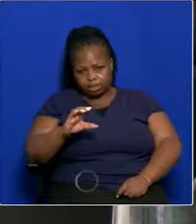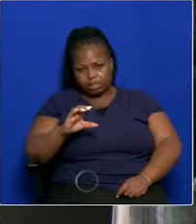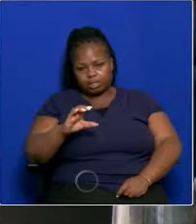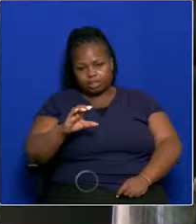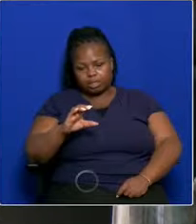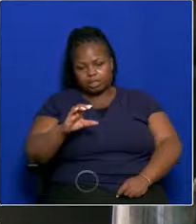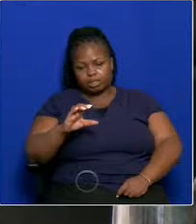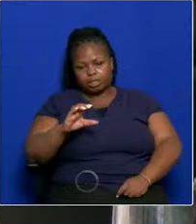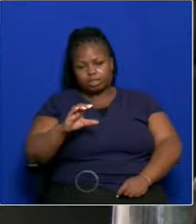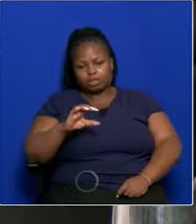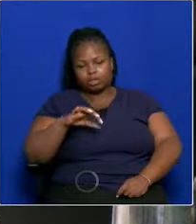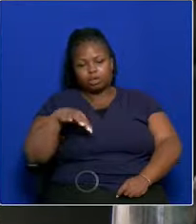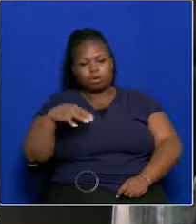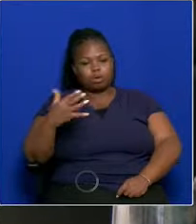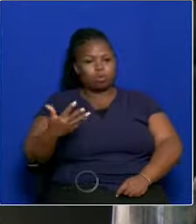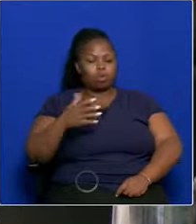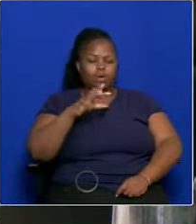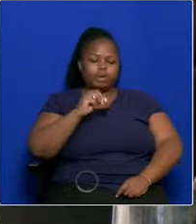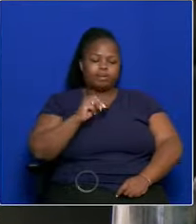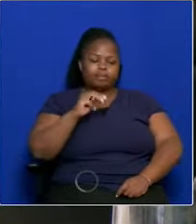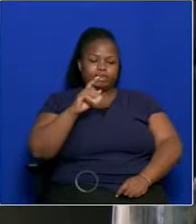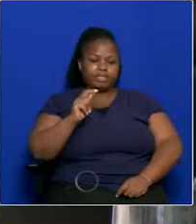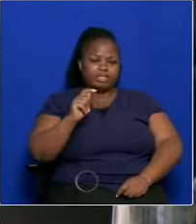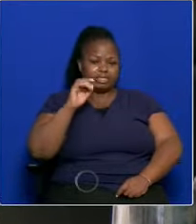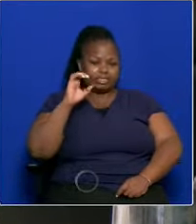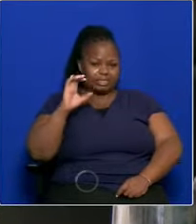or MTC. Yes.